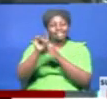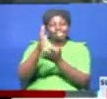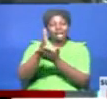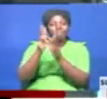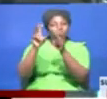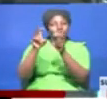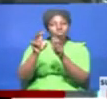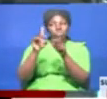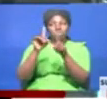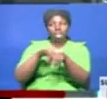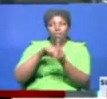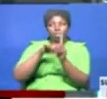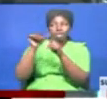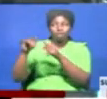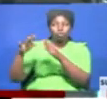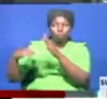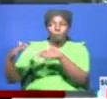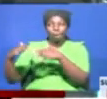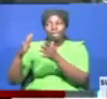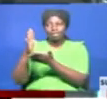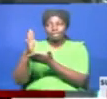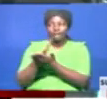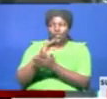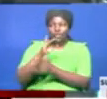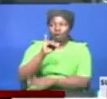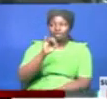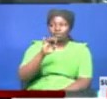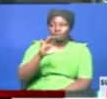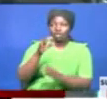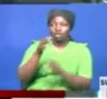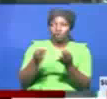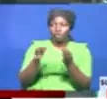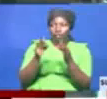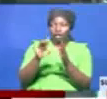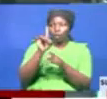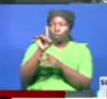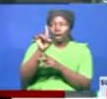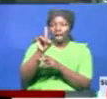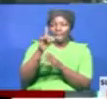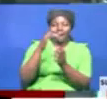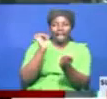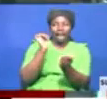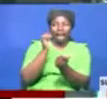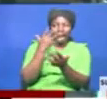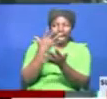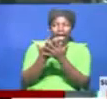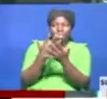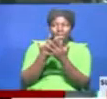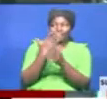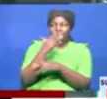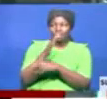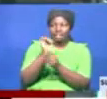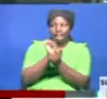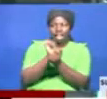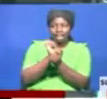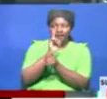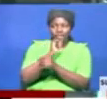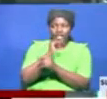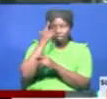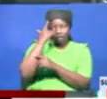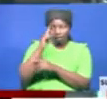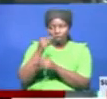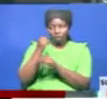were at Bomas, some of the IEBC officials, at least one of them was arrested for colluding with the